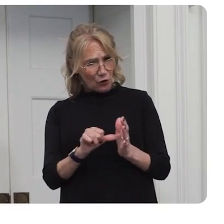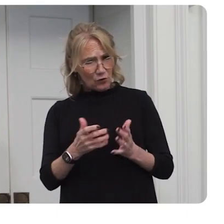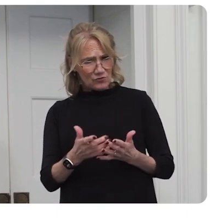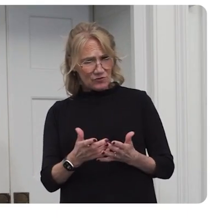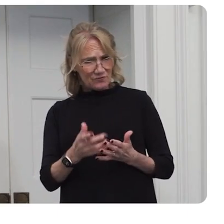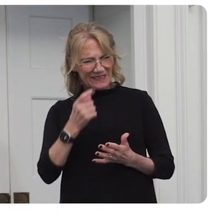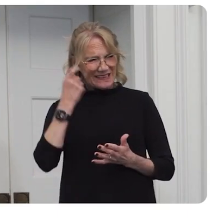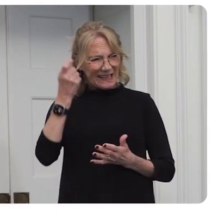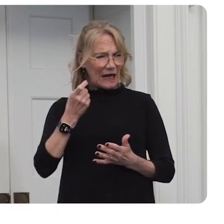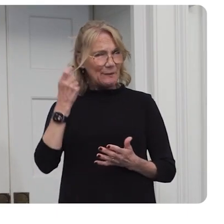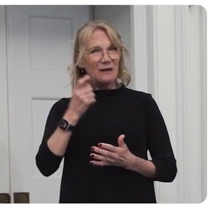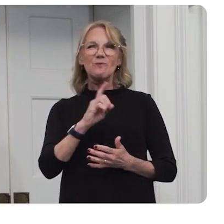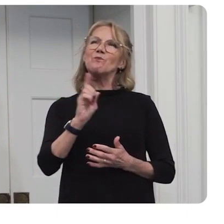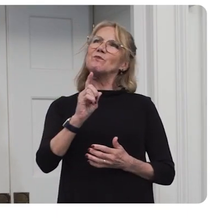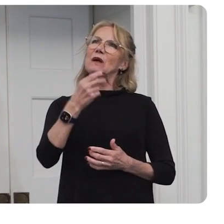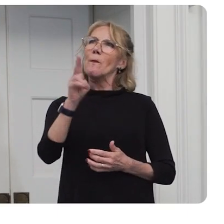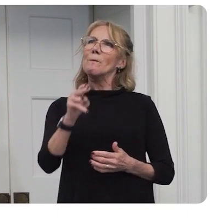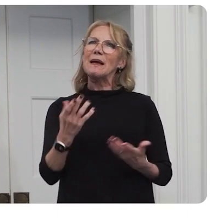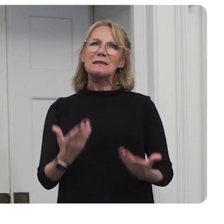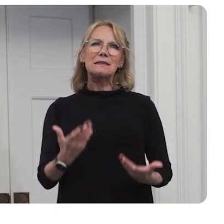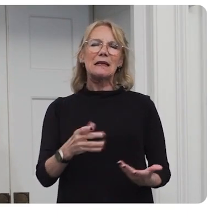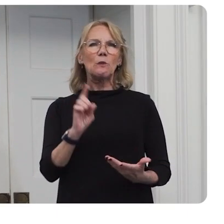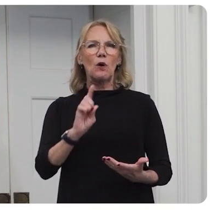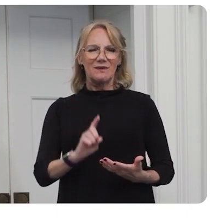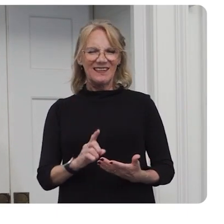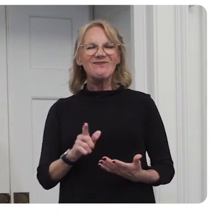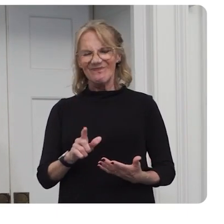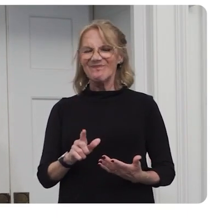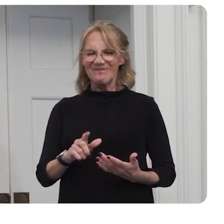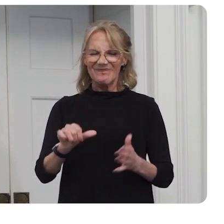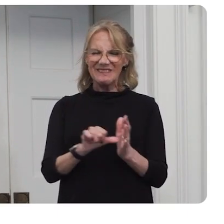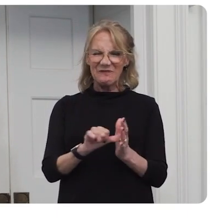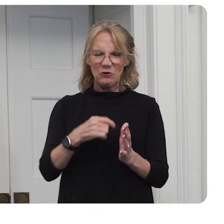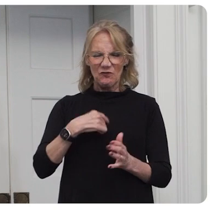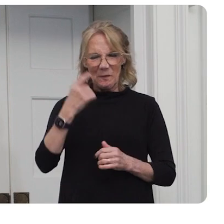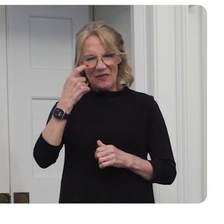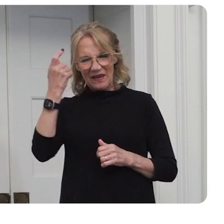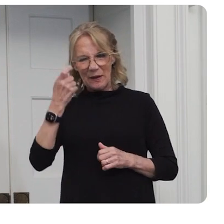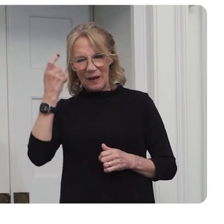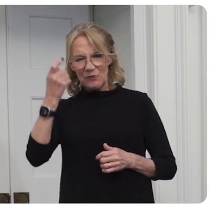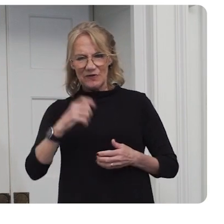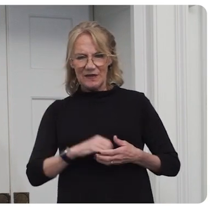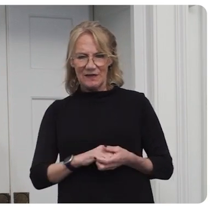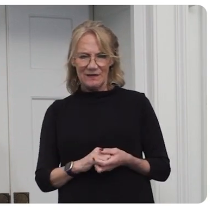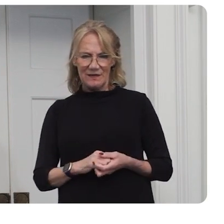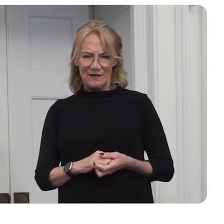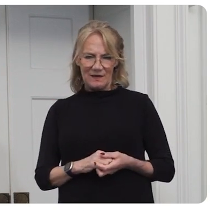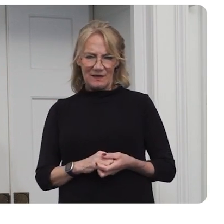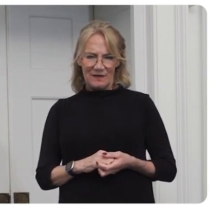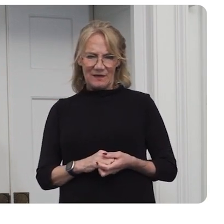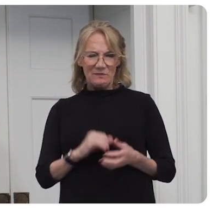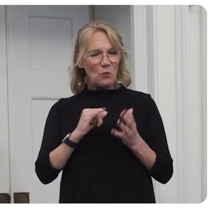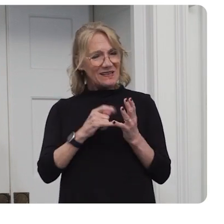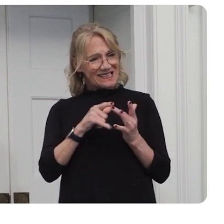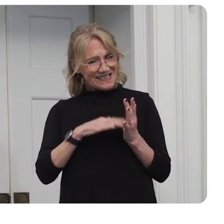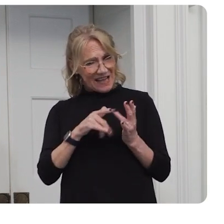things? Think of imagine what to paint? Yeah, I know, I do. Yeah, I don't know. When Sam's here, it's